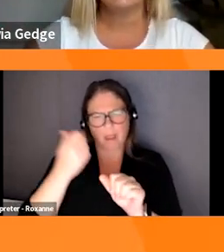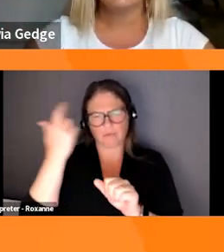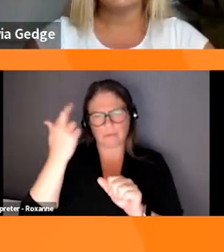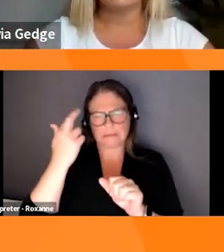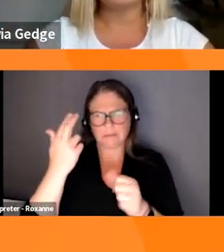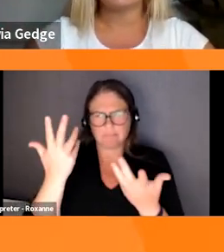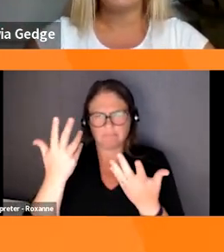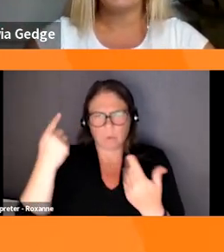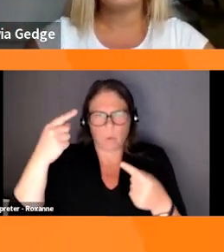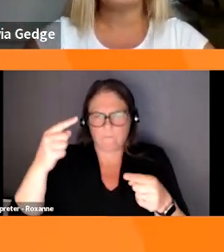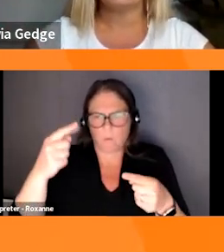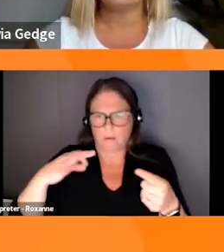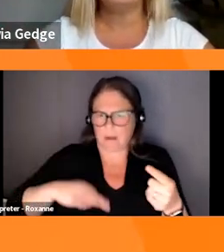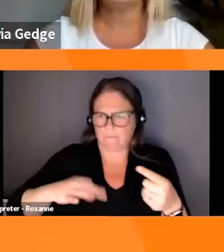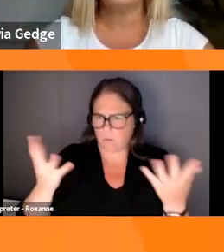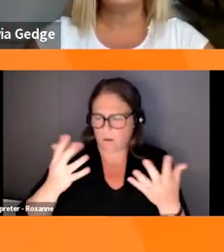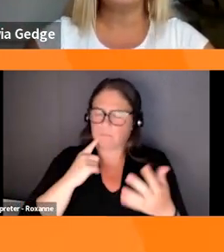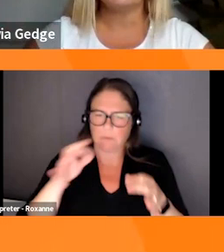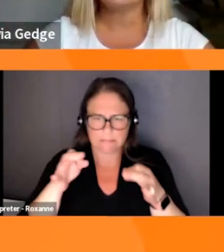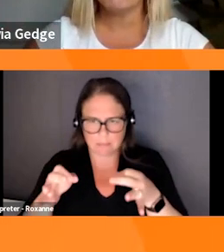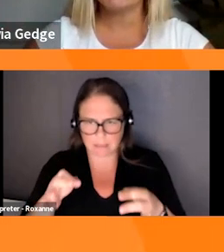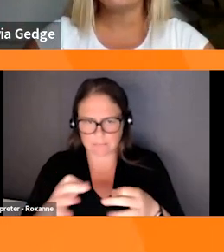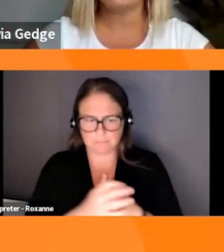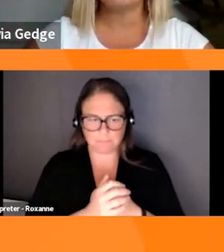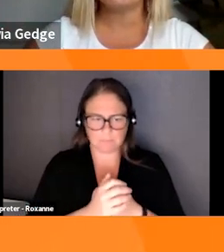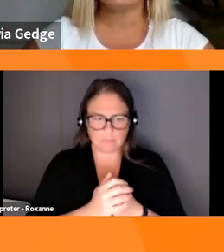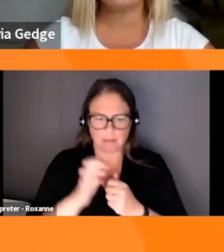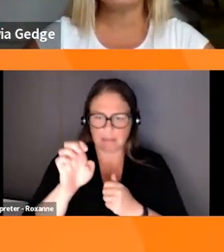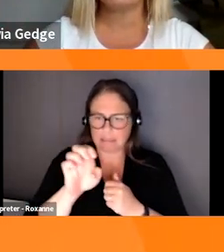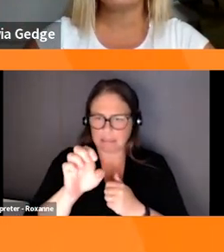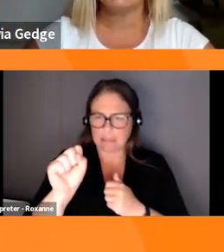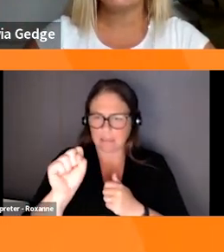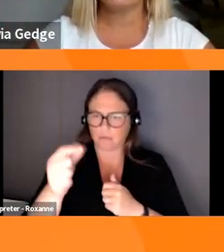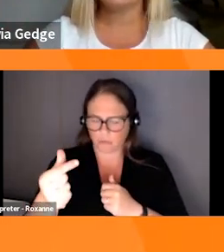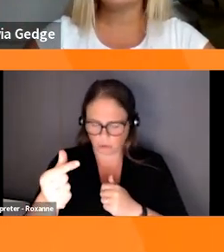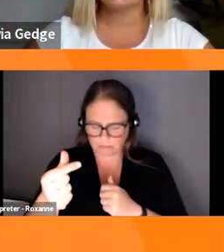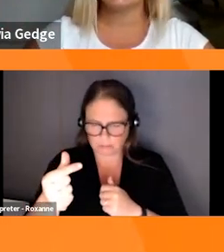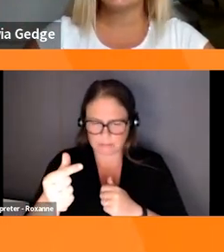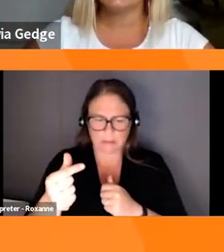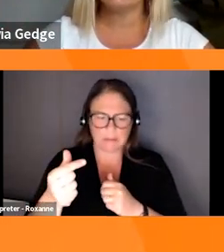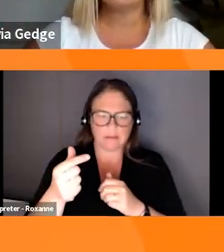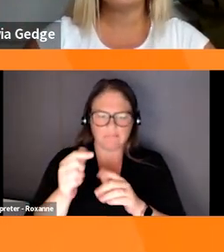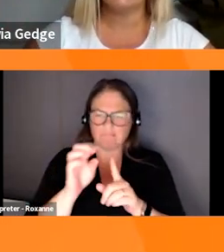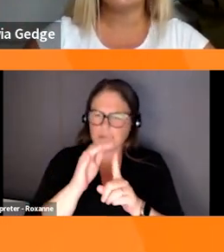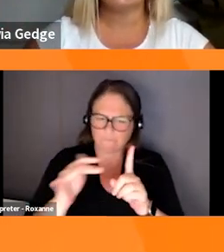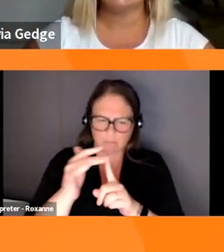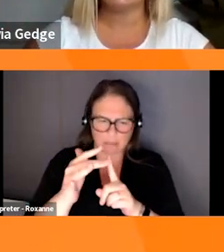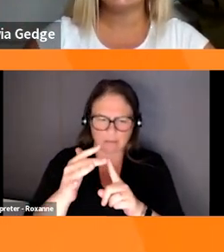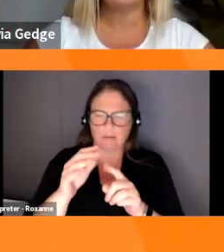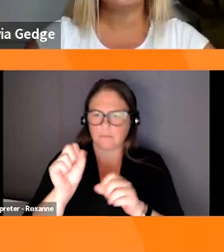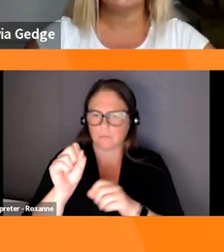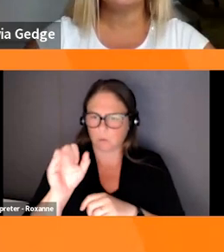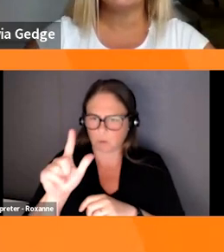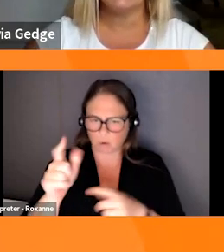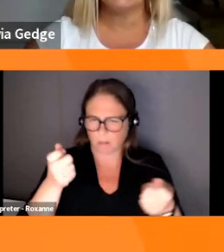this? What are the ESG risk management principles? What does the current reporting